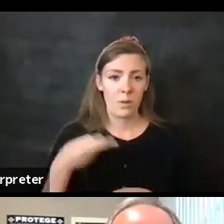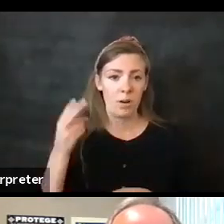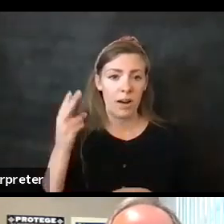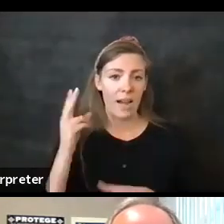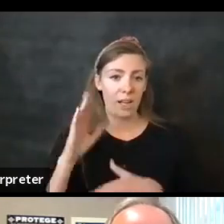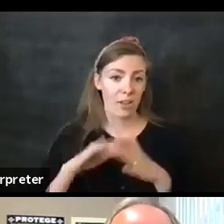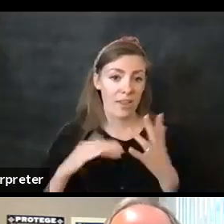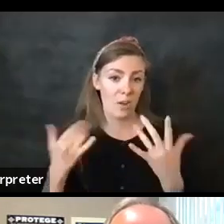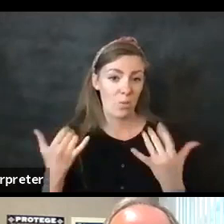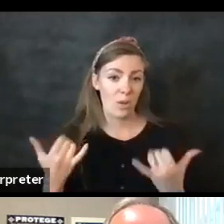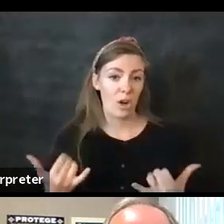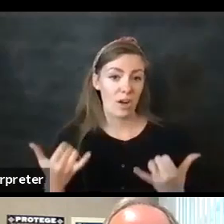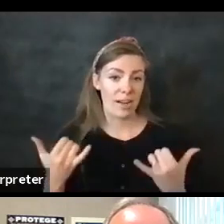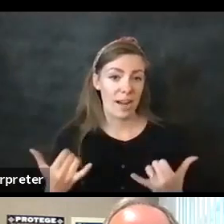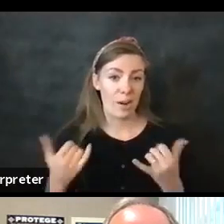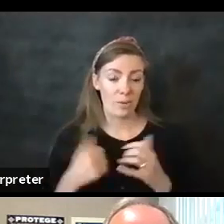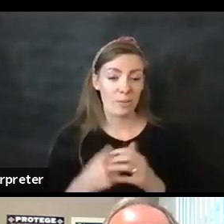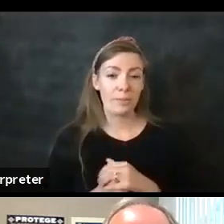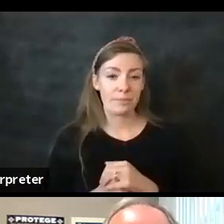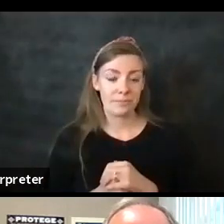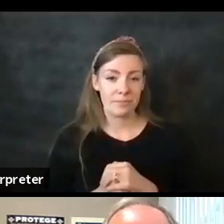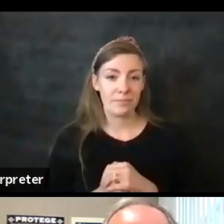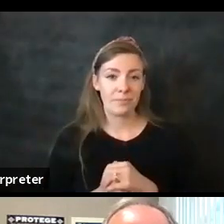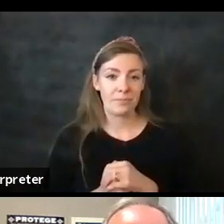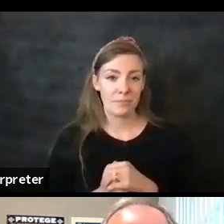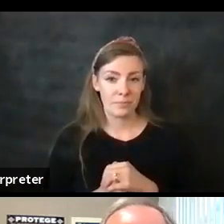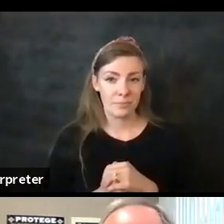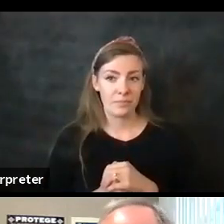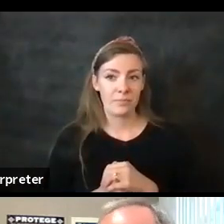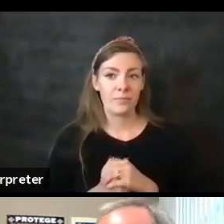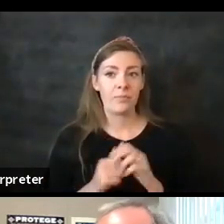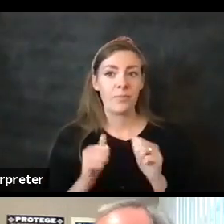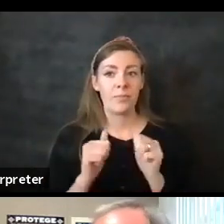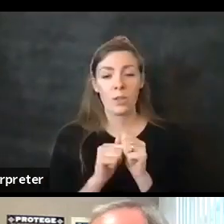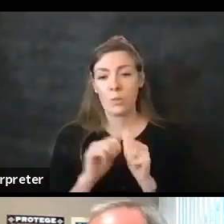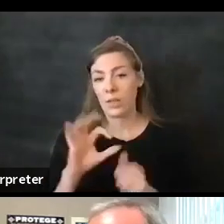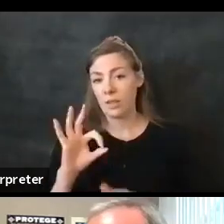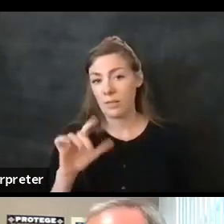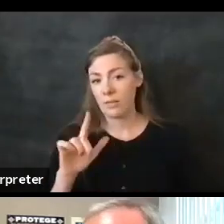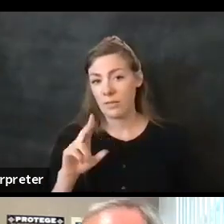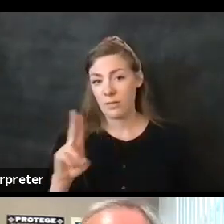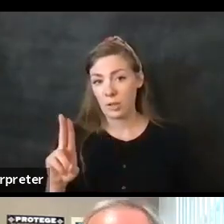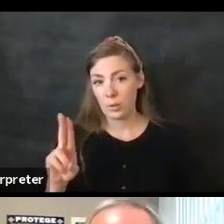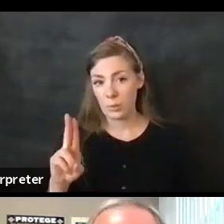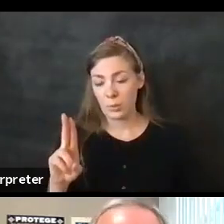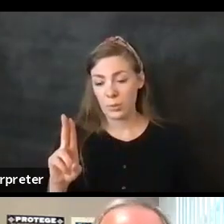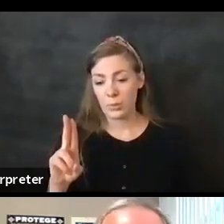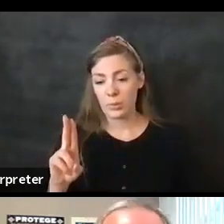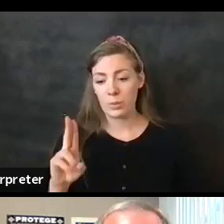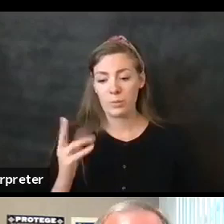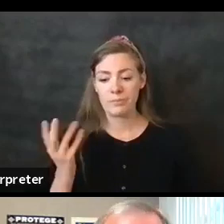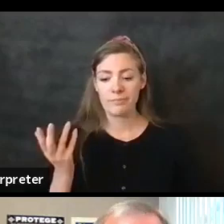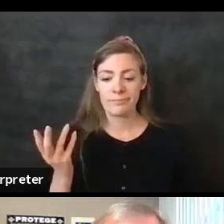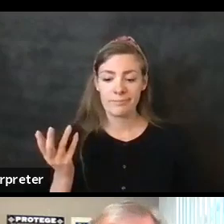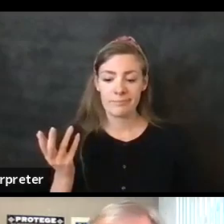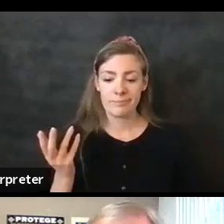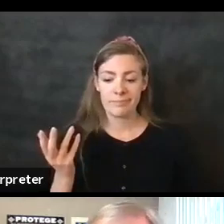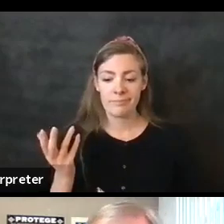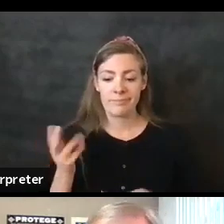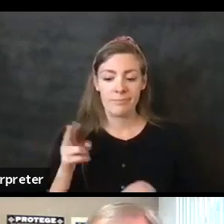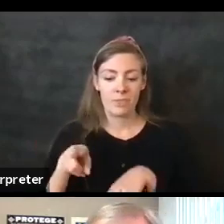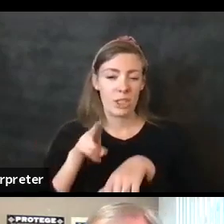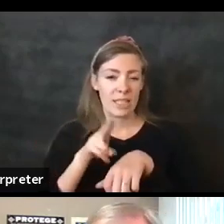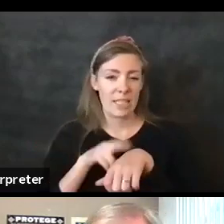are in looking at our case rate. And then with influenza, just speaking kind of at the national